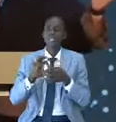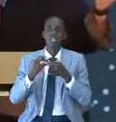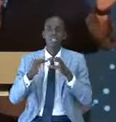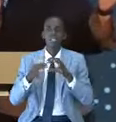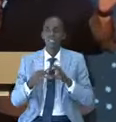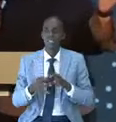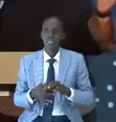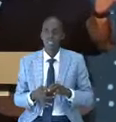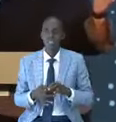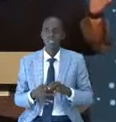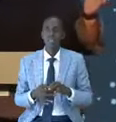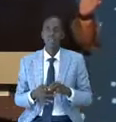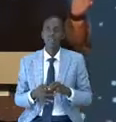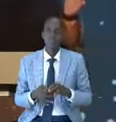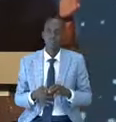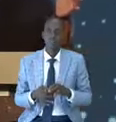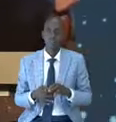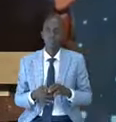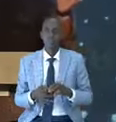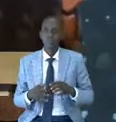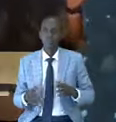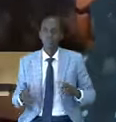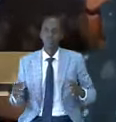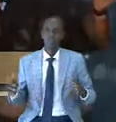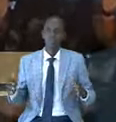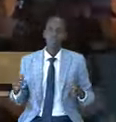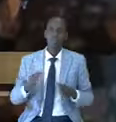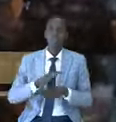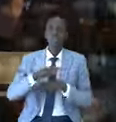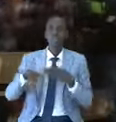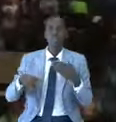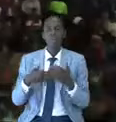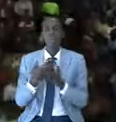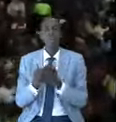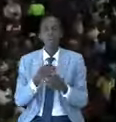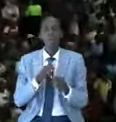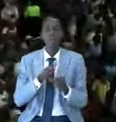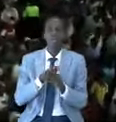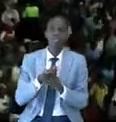Let's sing the verse. All sufficient. All